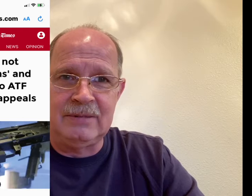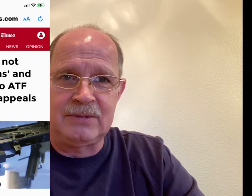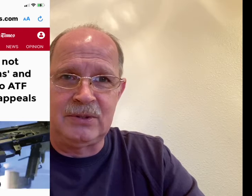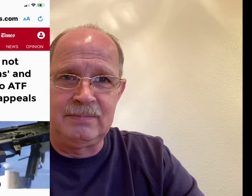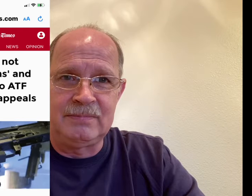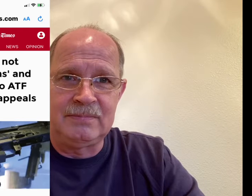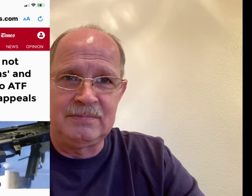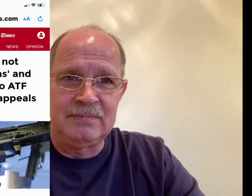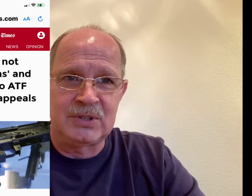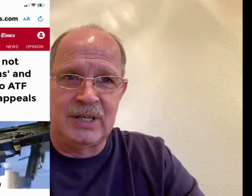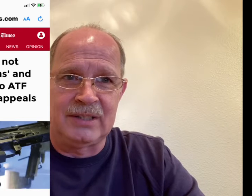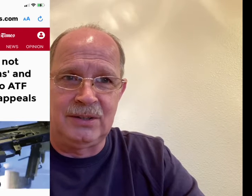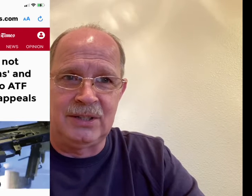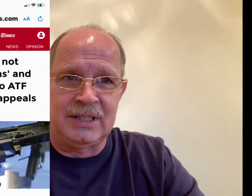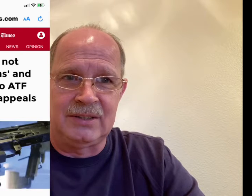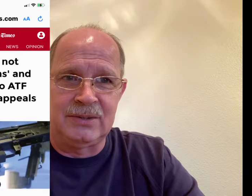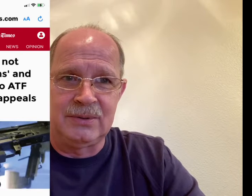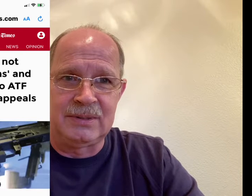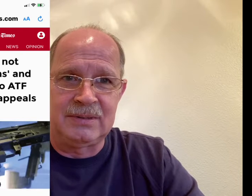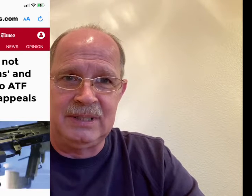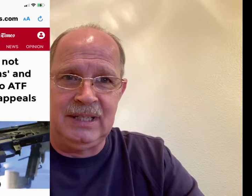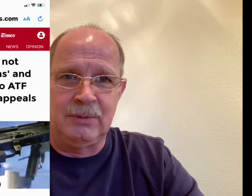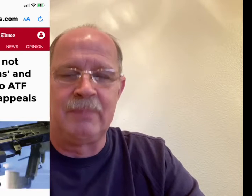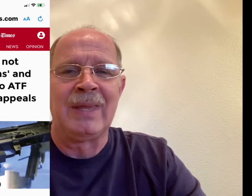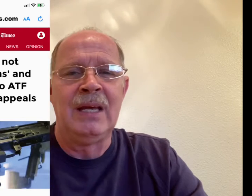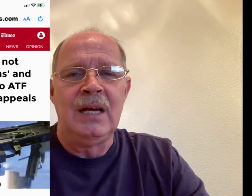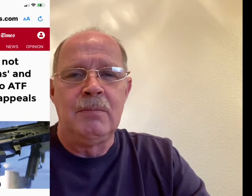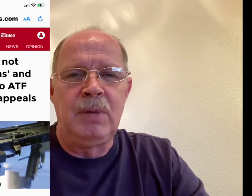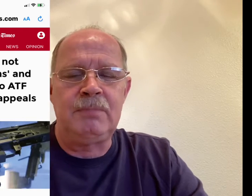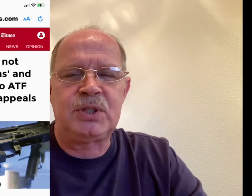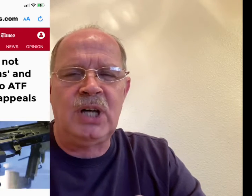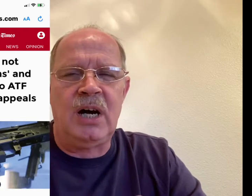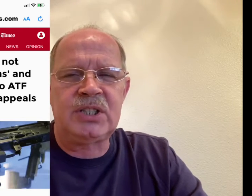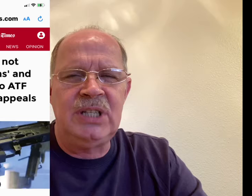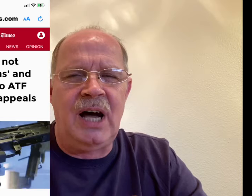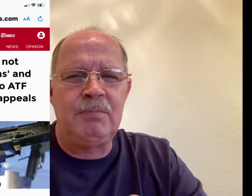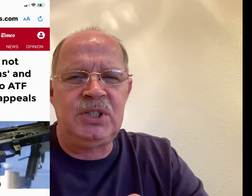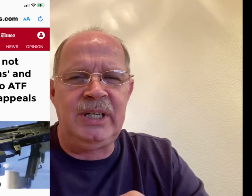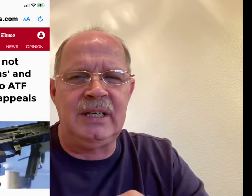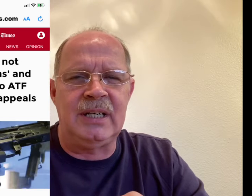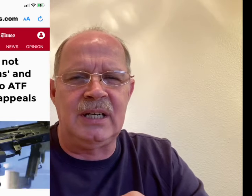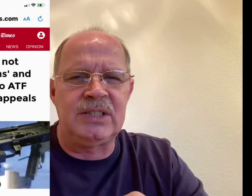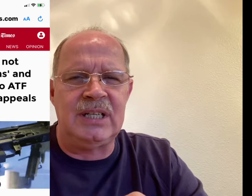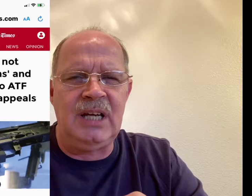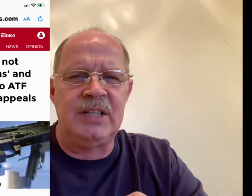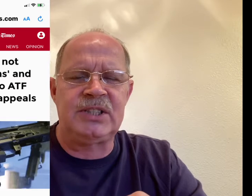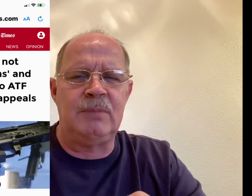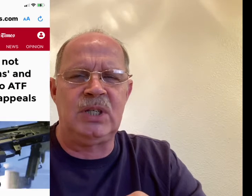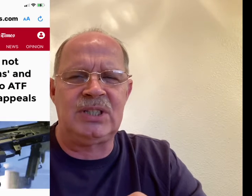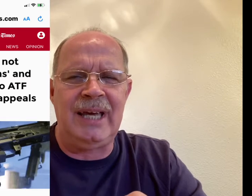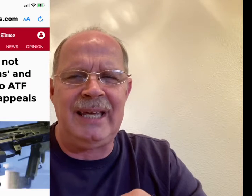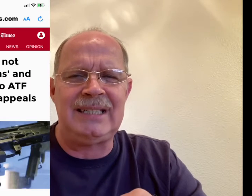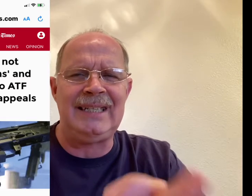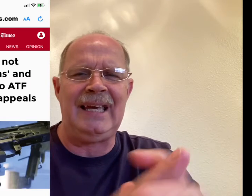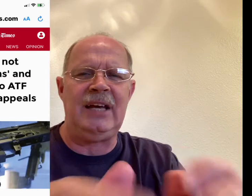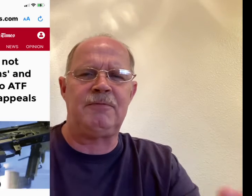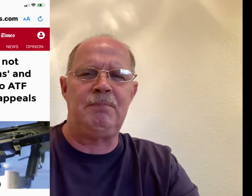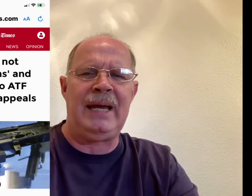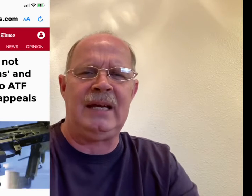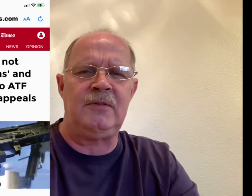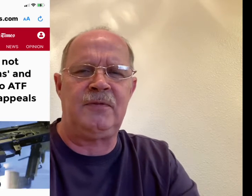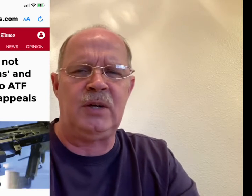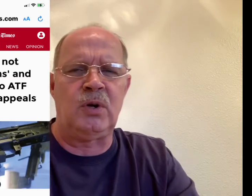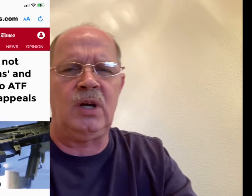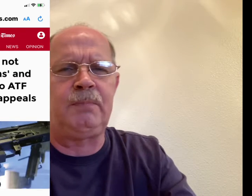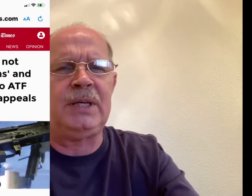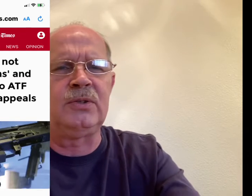right after trying to look into it. Anyway, bump stocks, not machine guns, and not subject to ATF